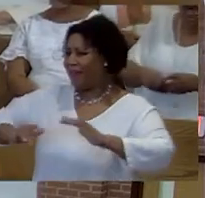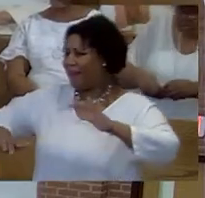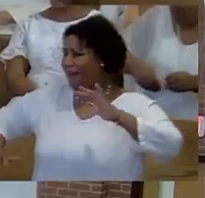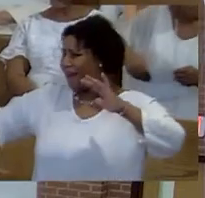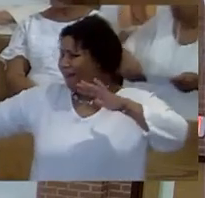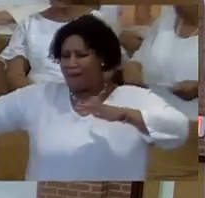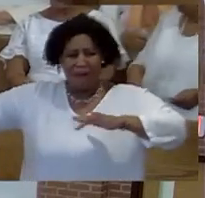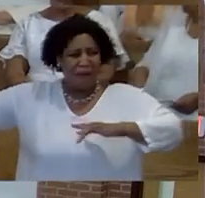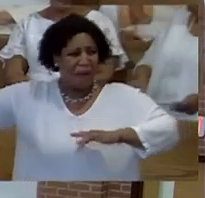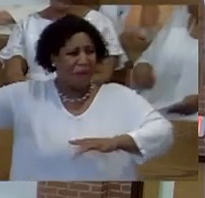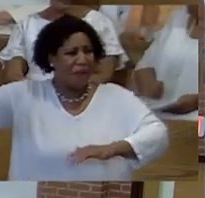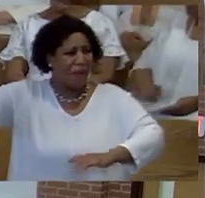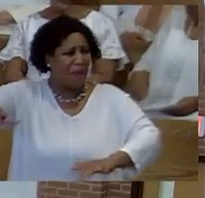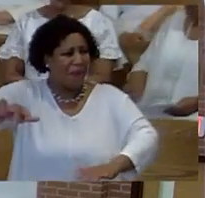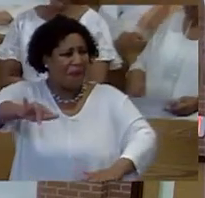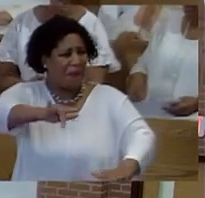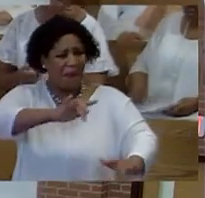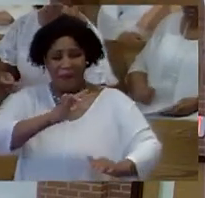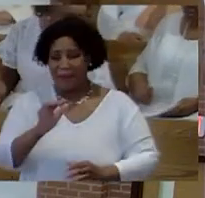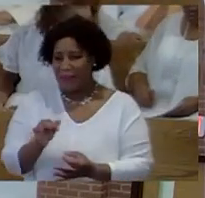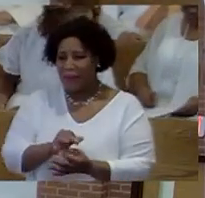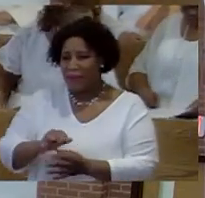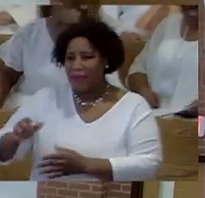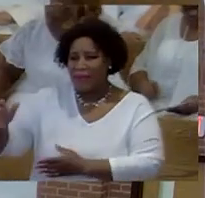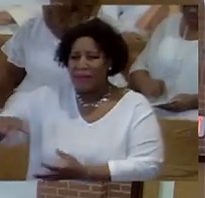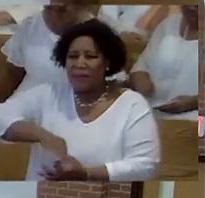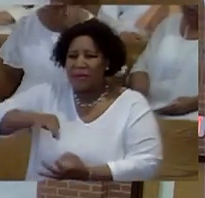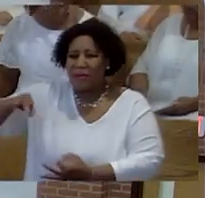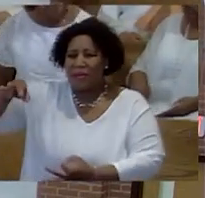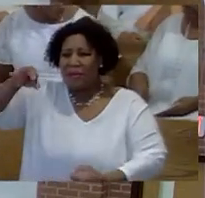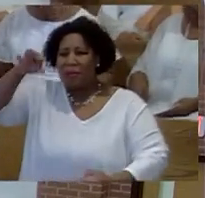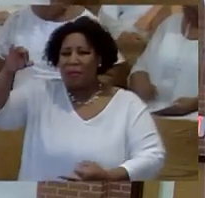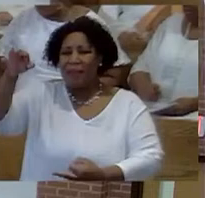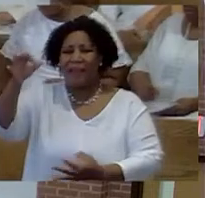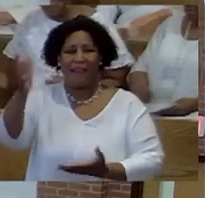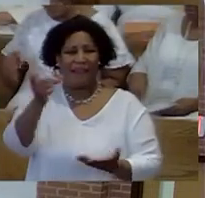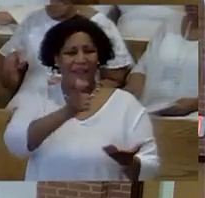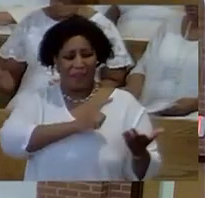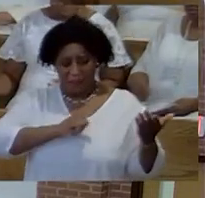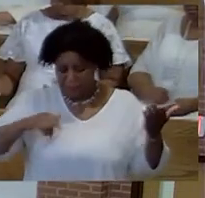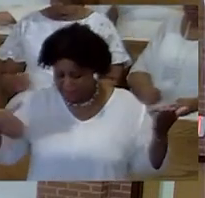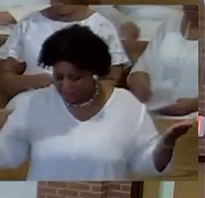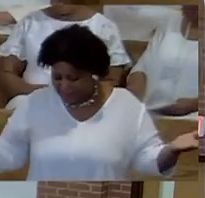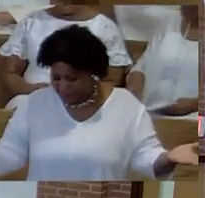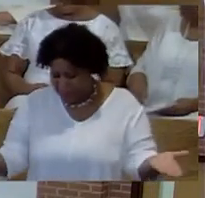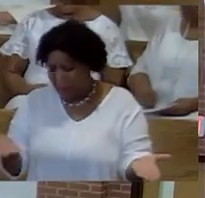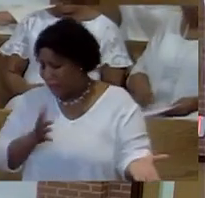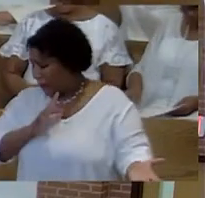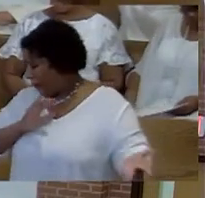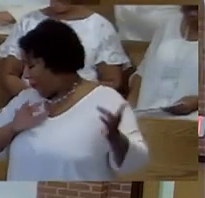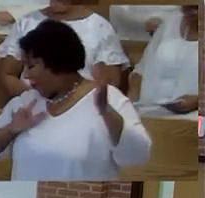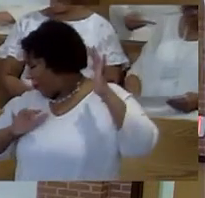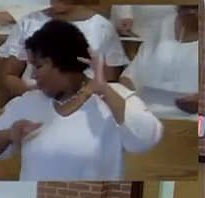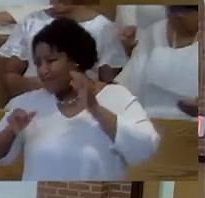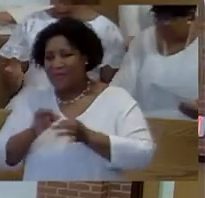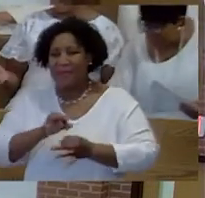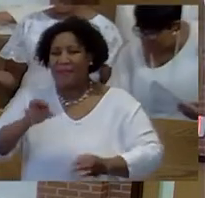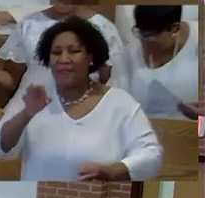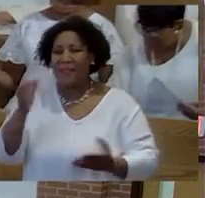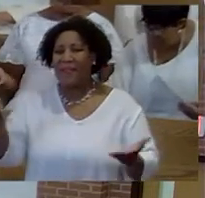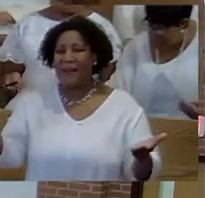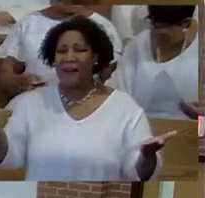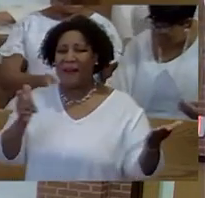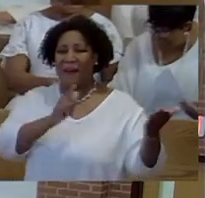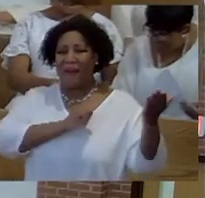the atmosphere. Spirit of the Lord is here. Oh, the Spirit of